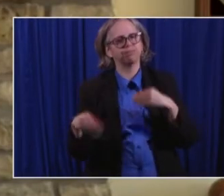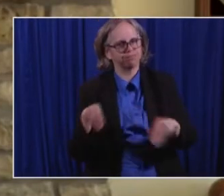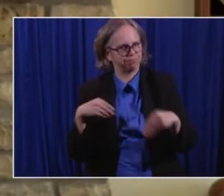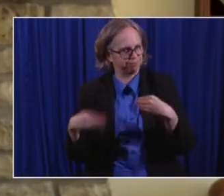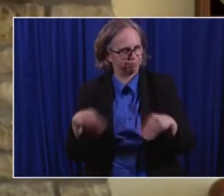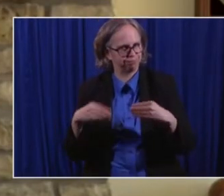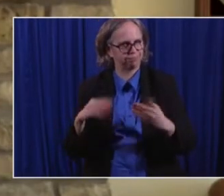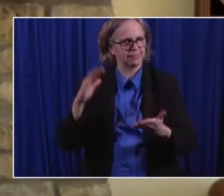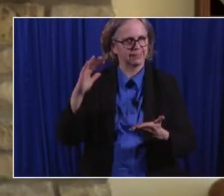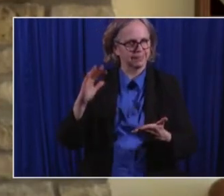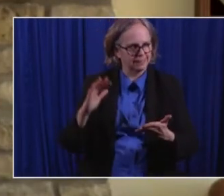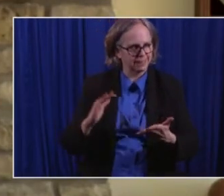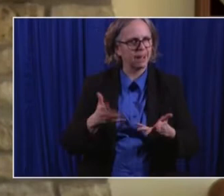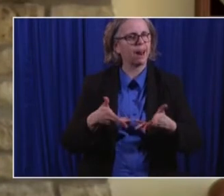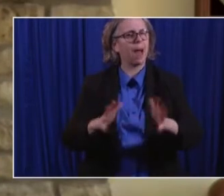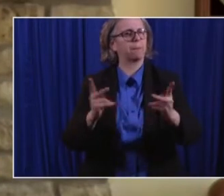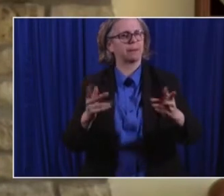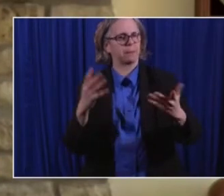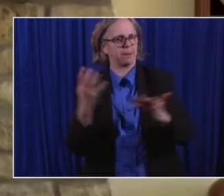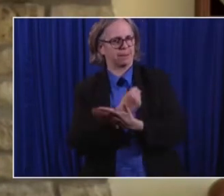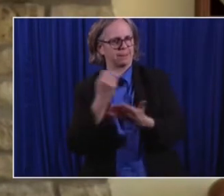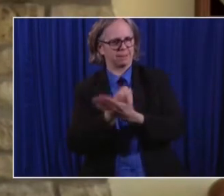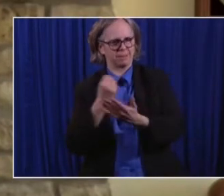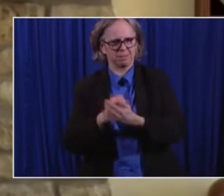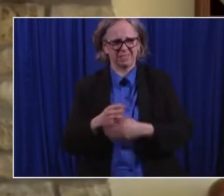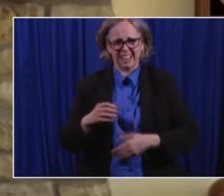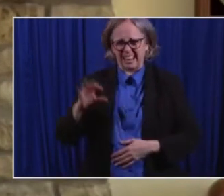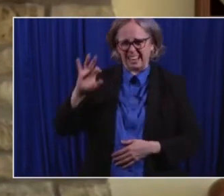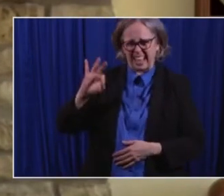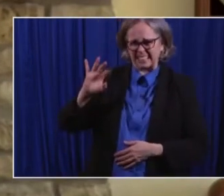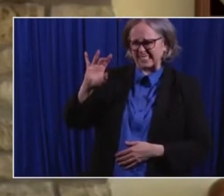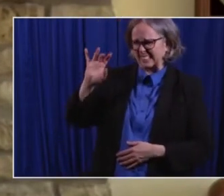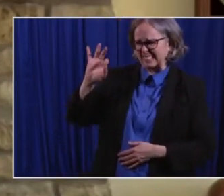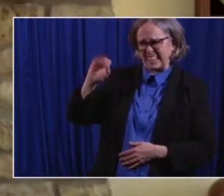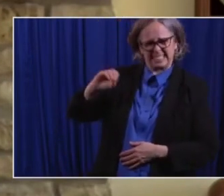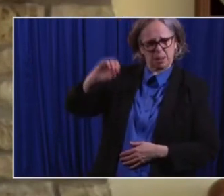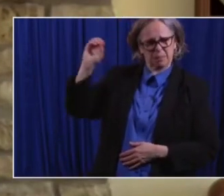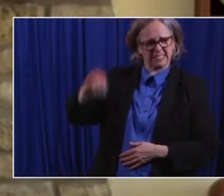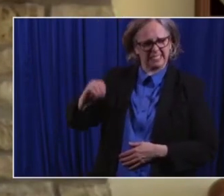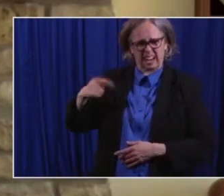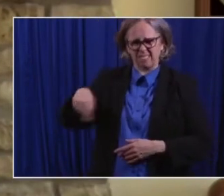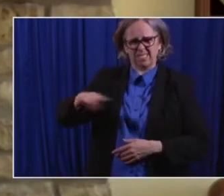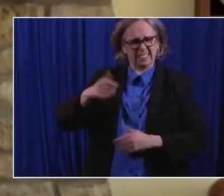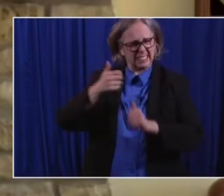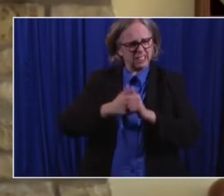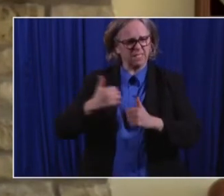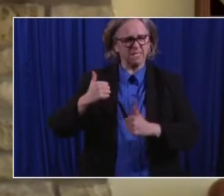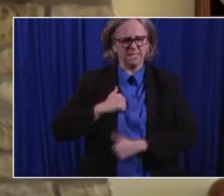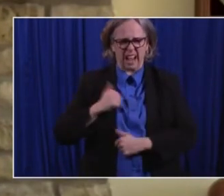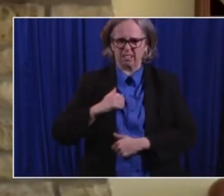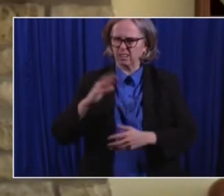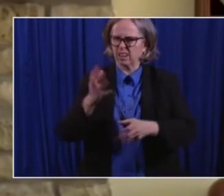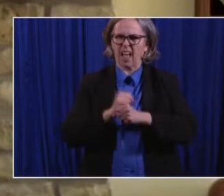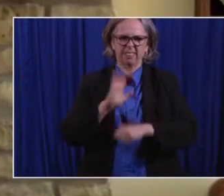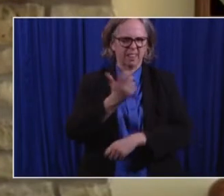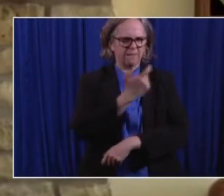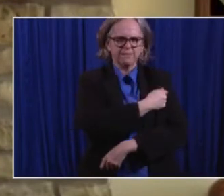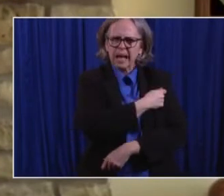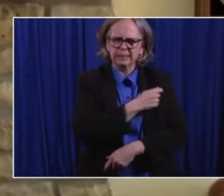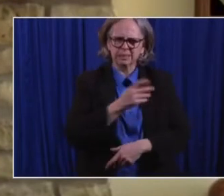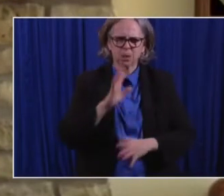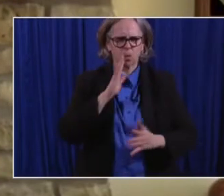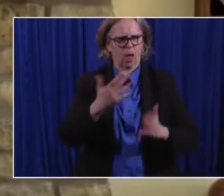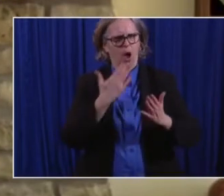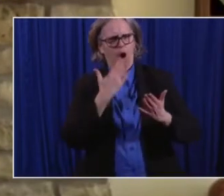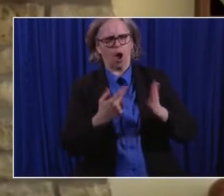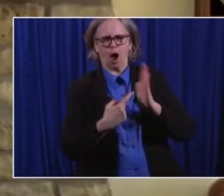homes accepted the vaccine, and they really set a great example. Our veterans did. And as right now, there are no positive